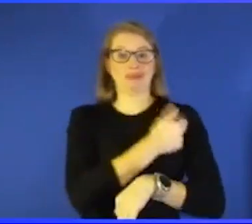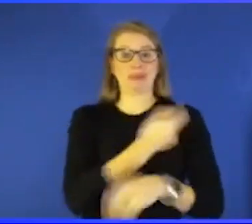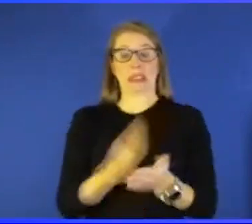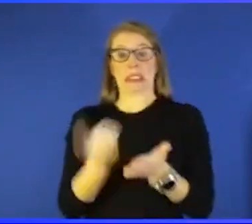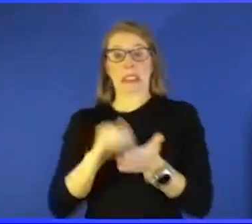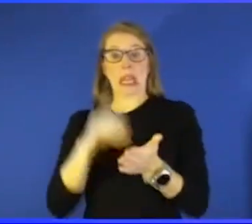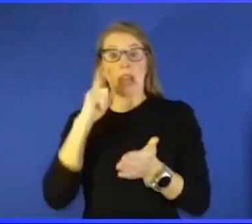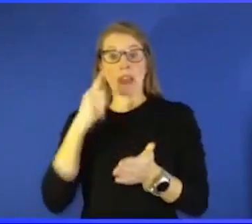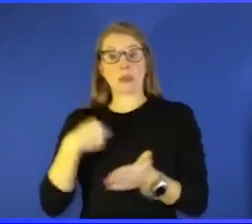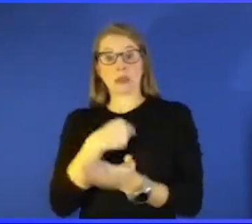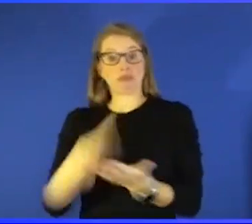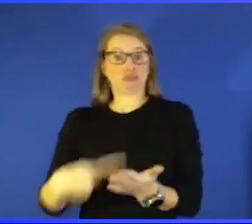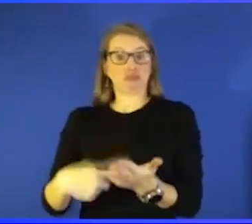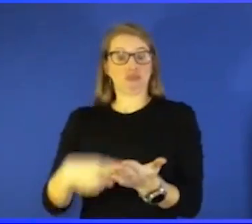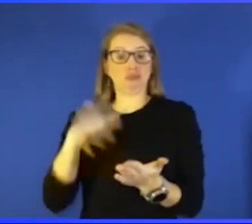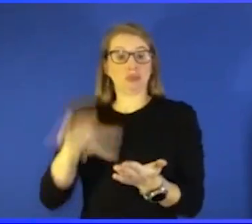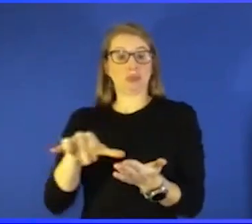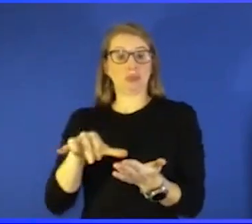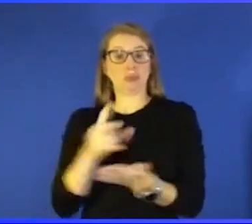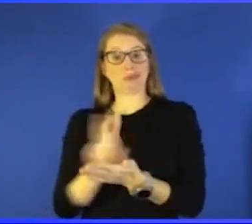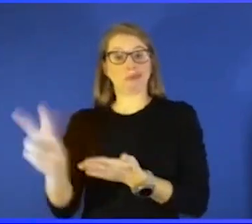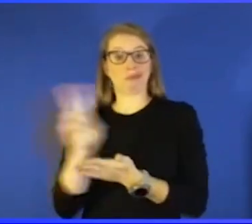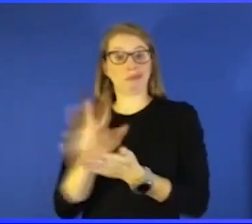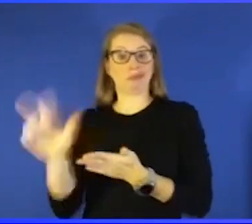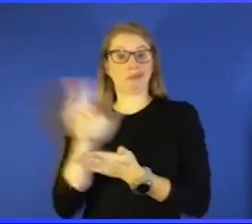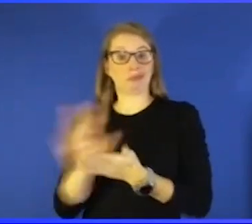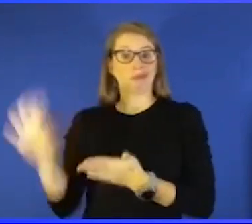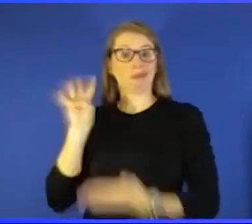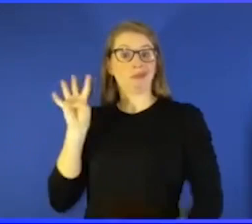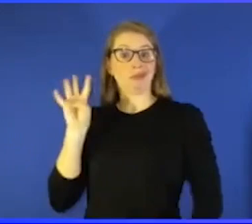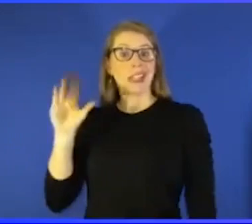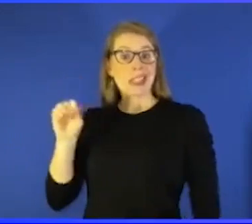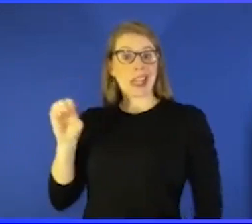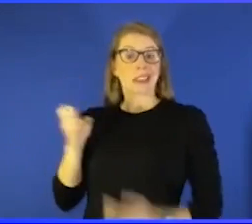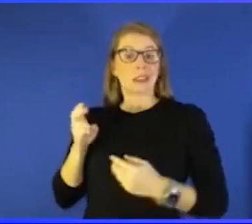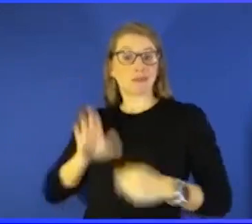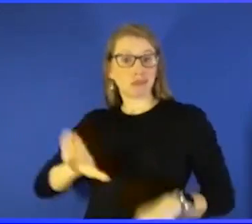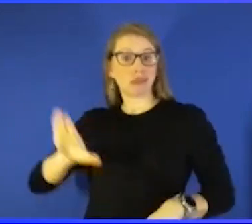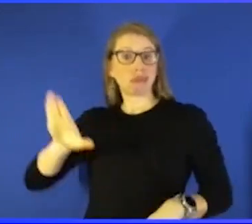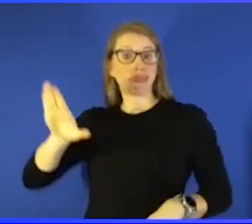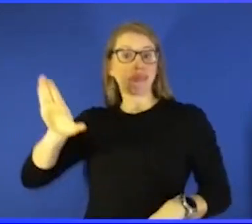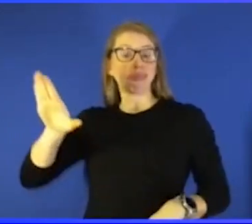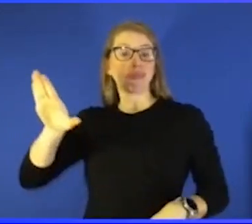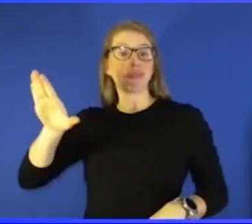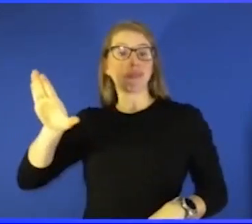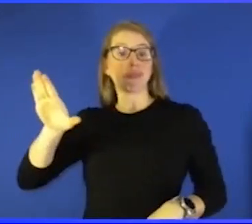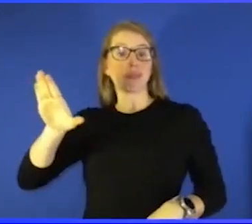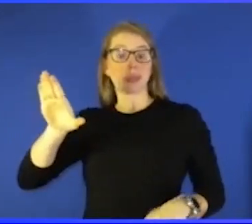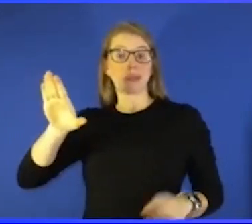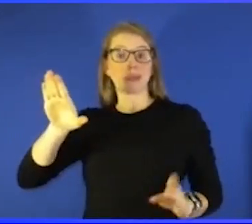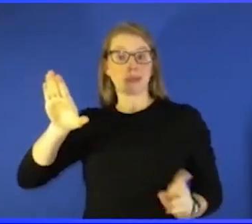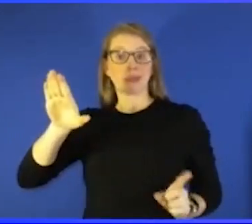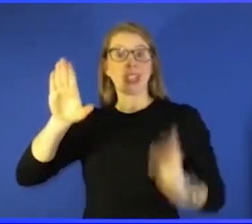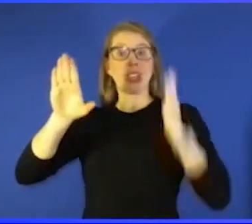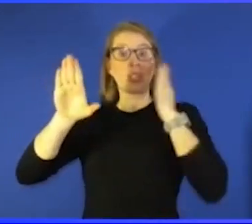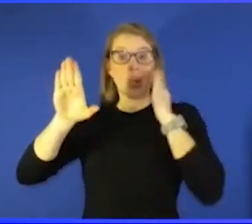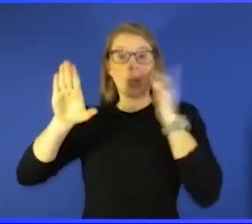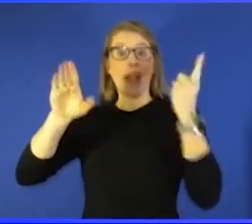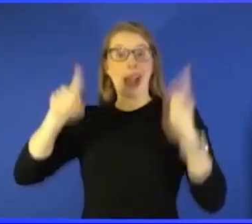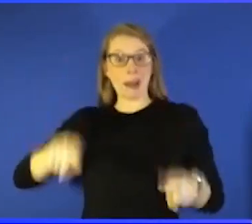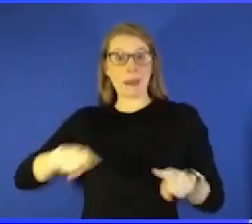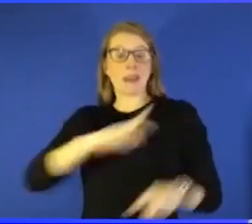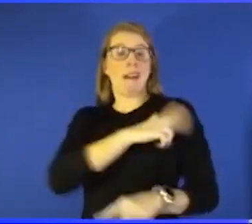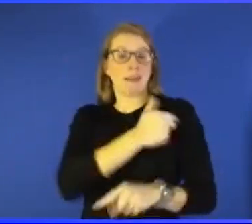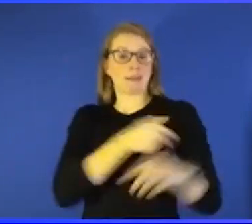talked about this 2, 3, 4 weeks ago when the cases were going up. We said the real bellwether, though, was what the hospitalizations were, and we